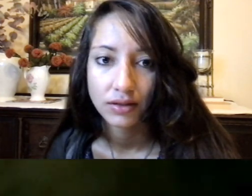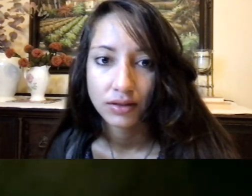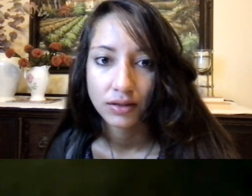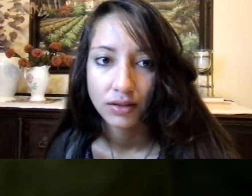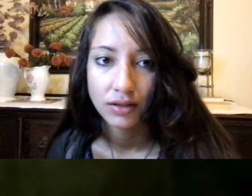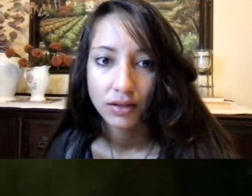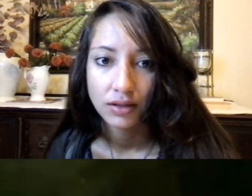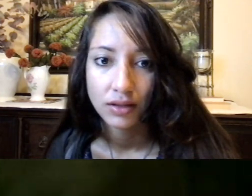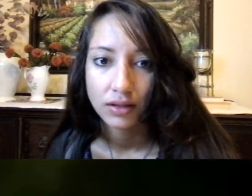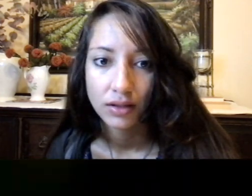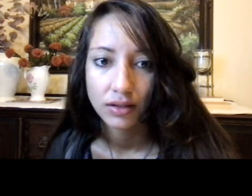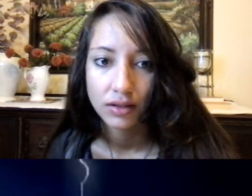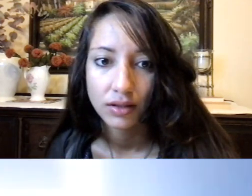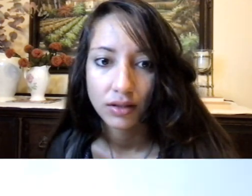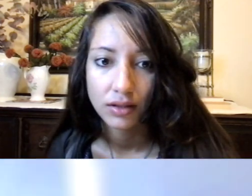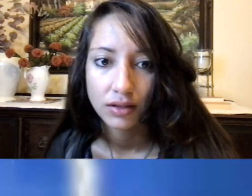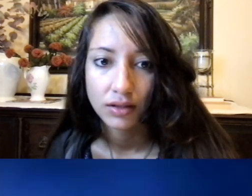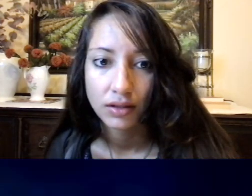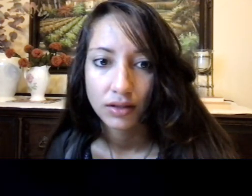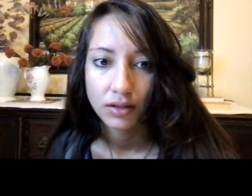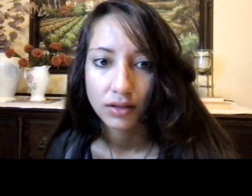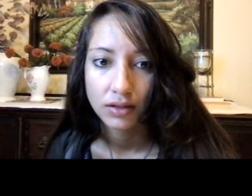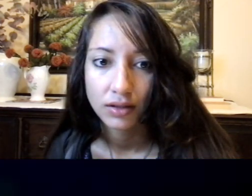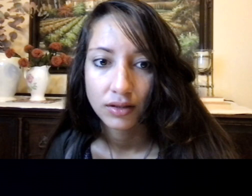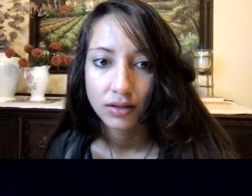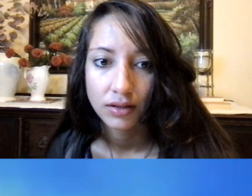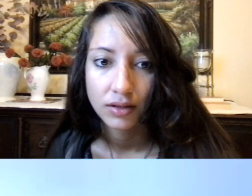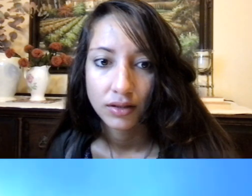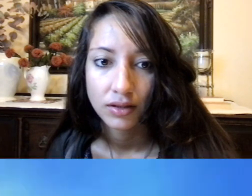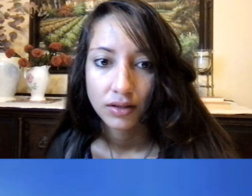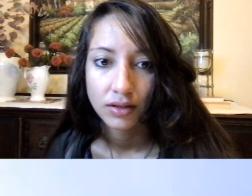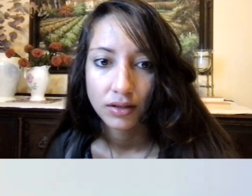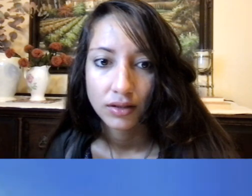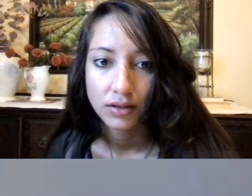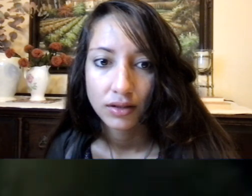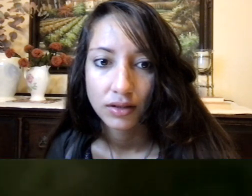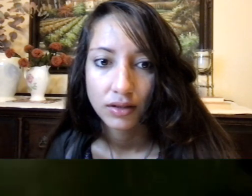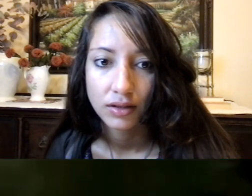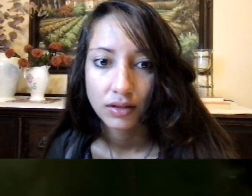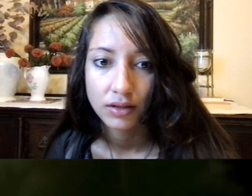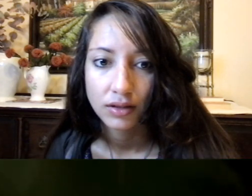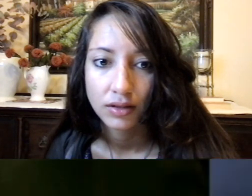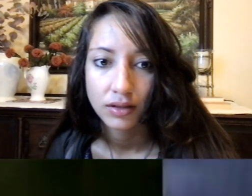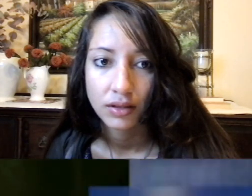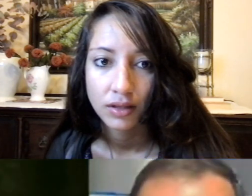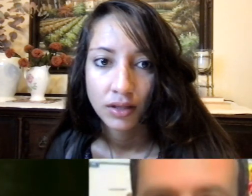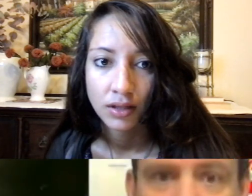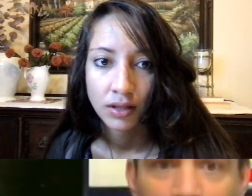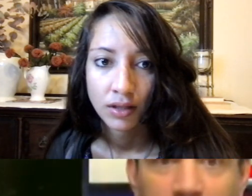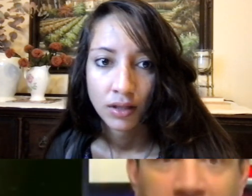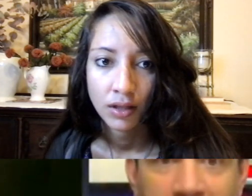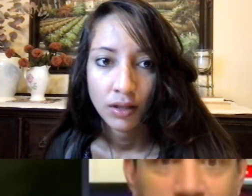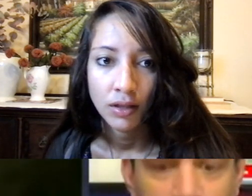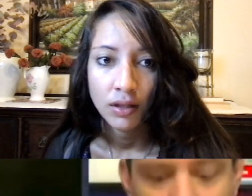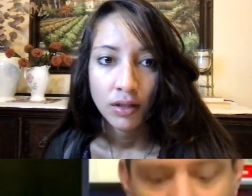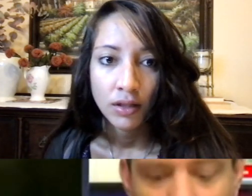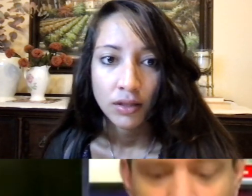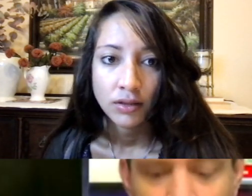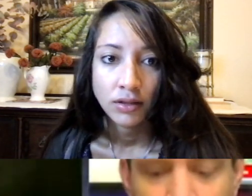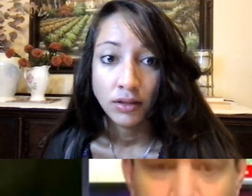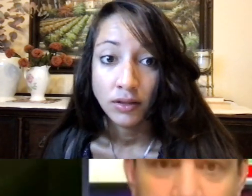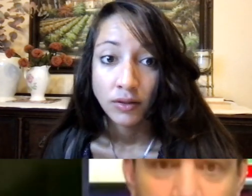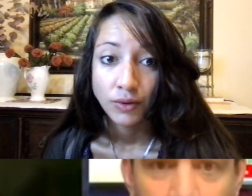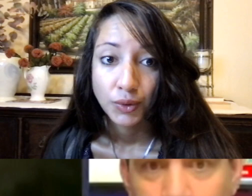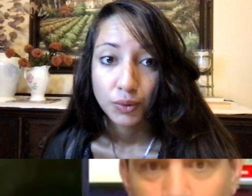in your car, I tell you, JB, when I went, I had to go back to Fort Lauderdale and get all my stuff out of the car, right? And the